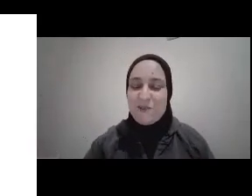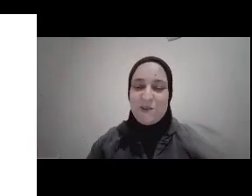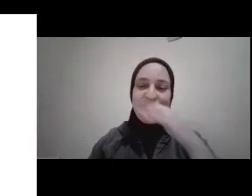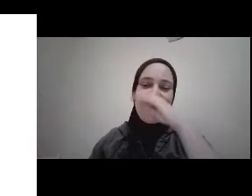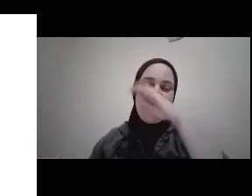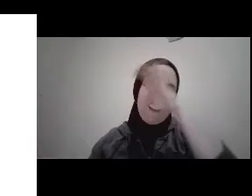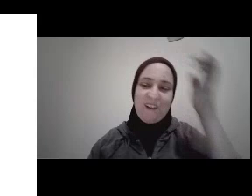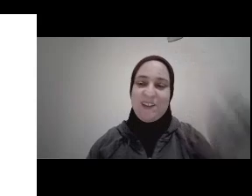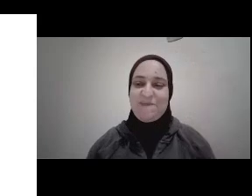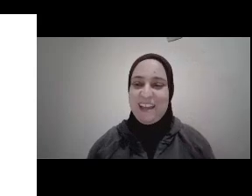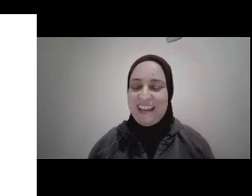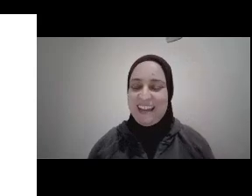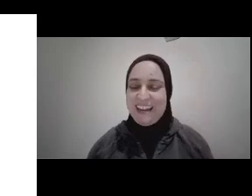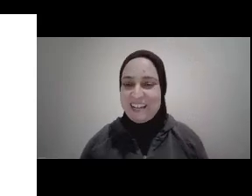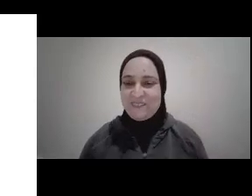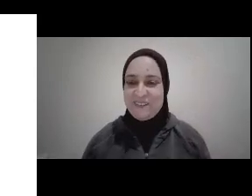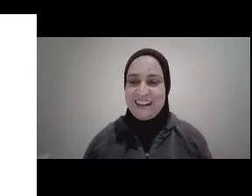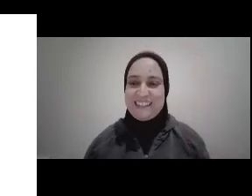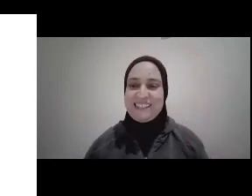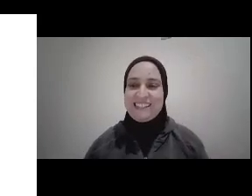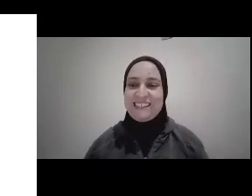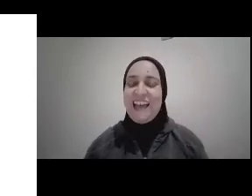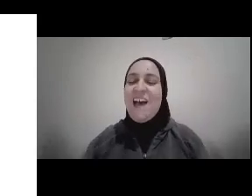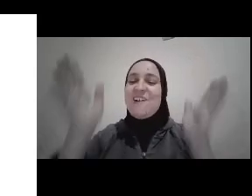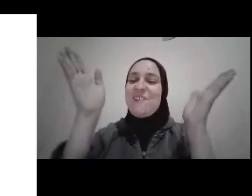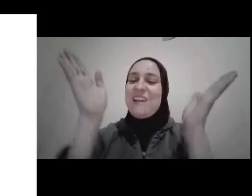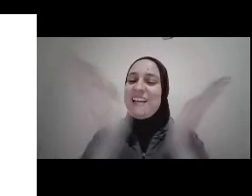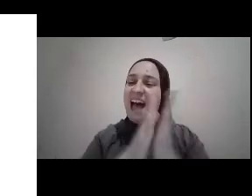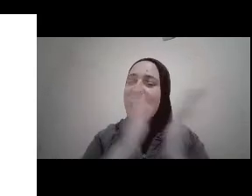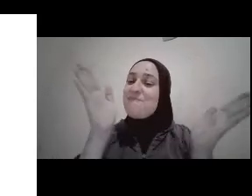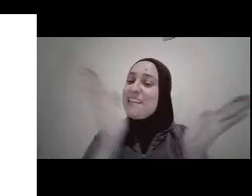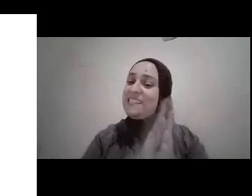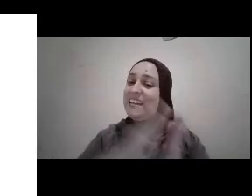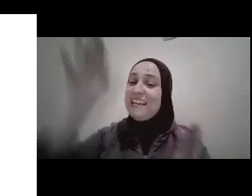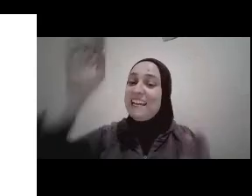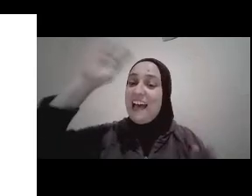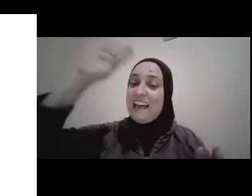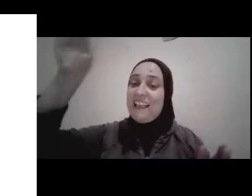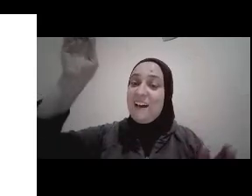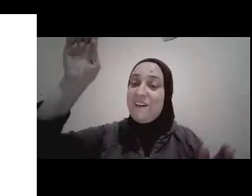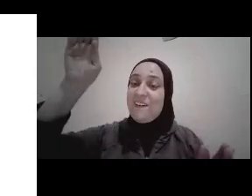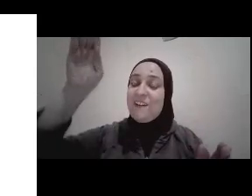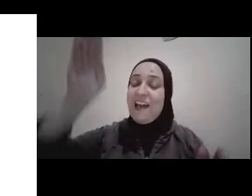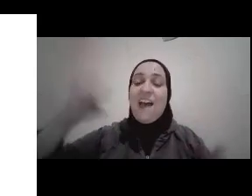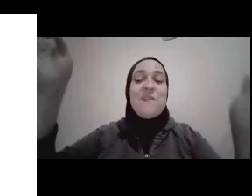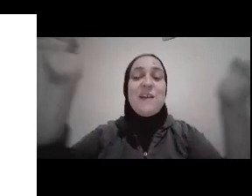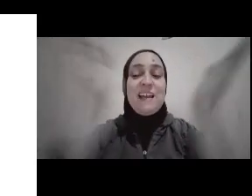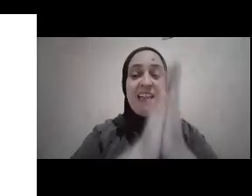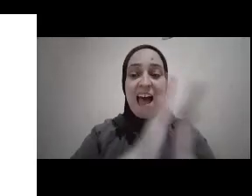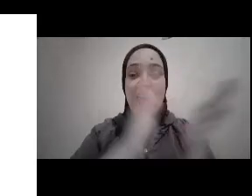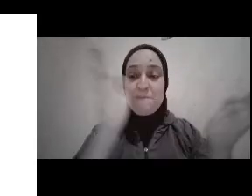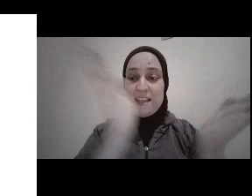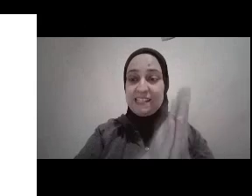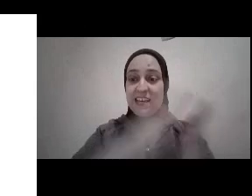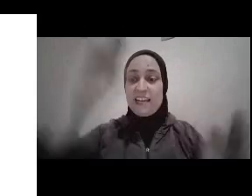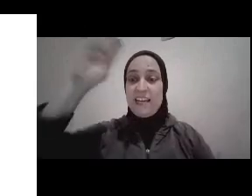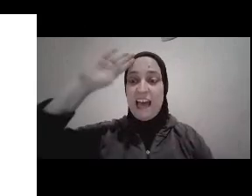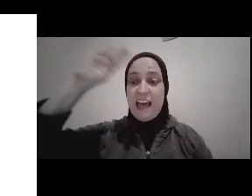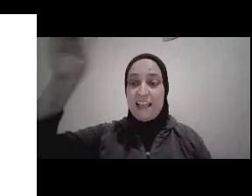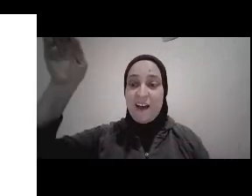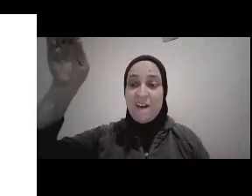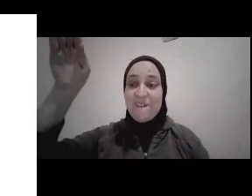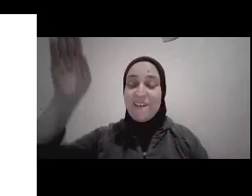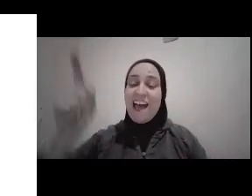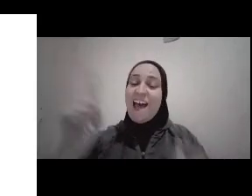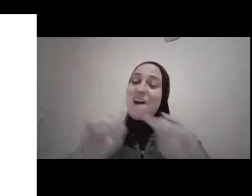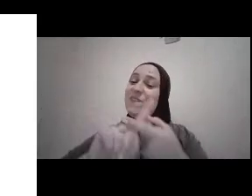and move along with me. Here we go, friends. We clap and sing hello. We clap and sing